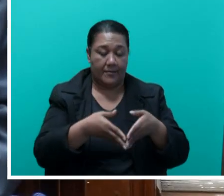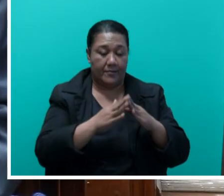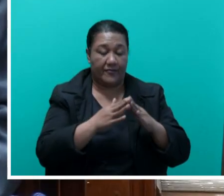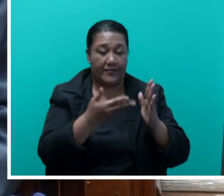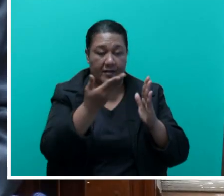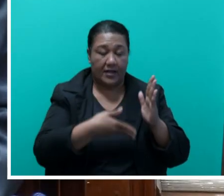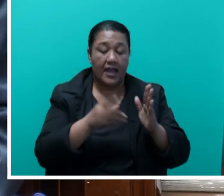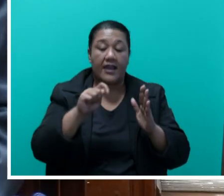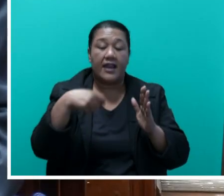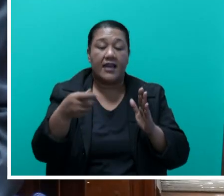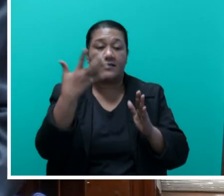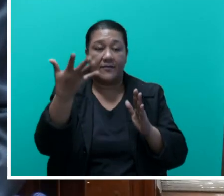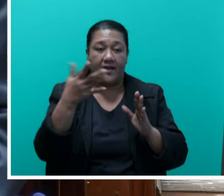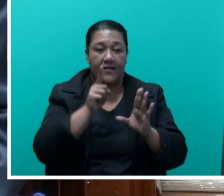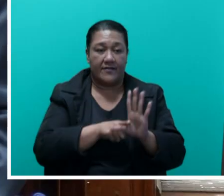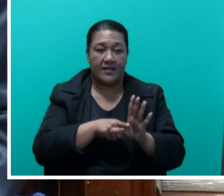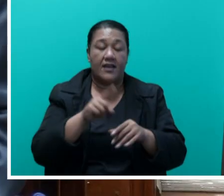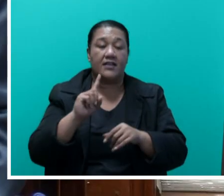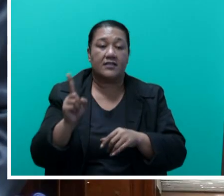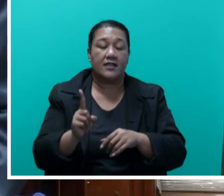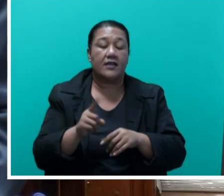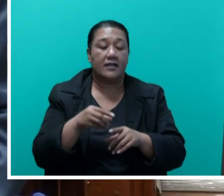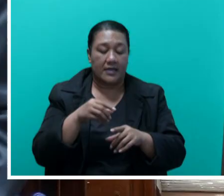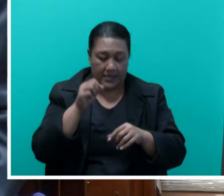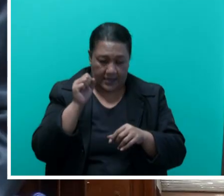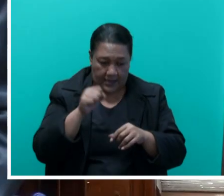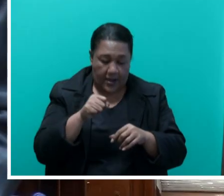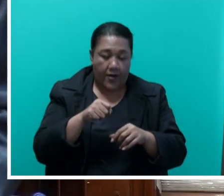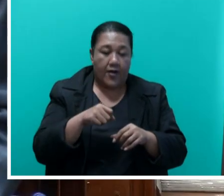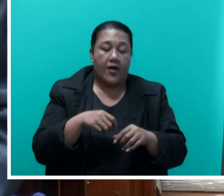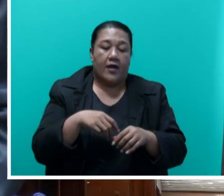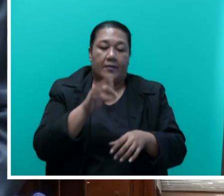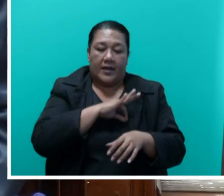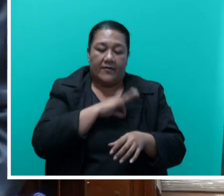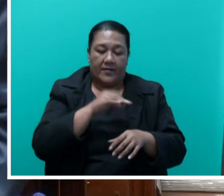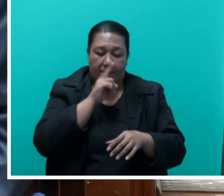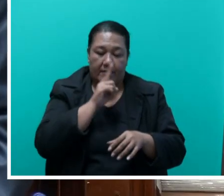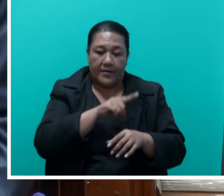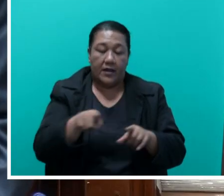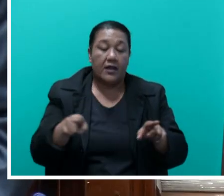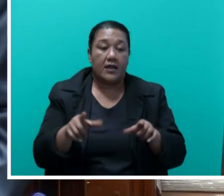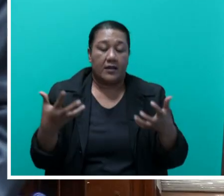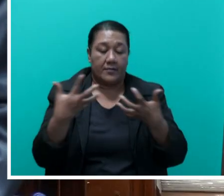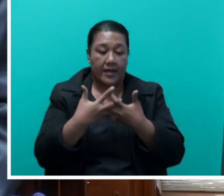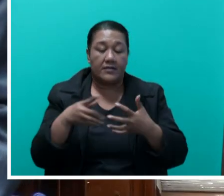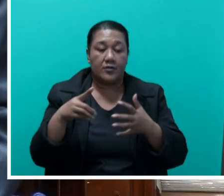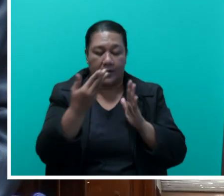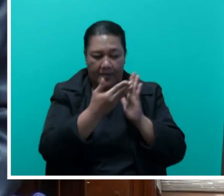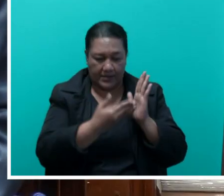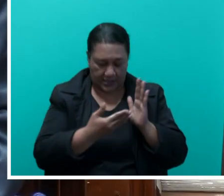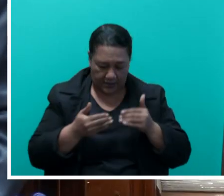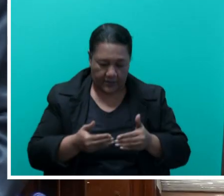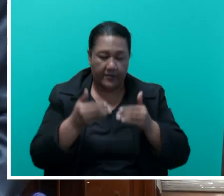5 years is officially the People's Plan. It will complement the budgets going forward.